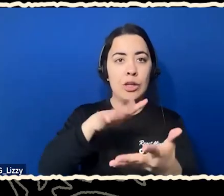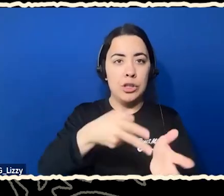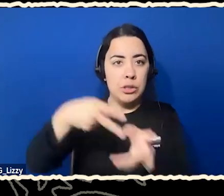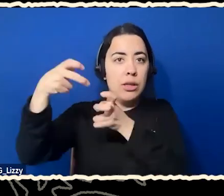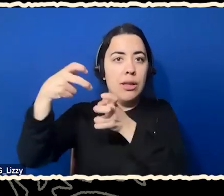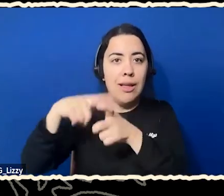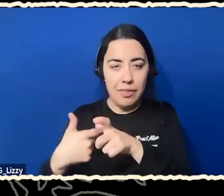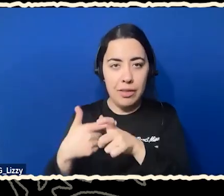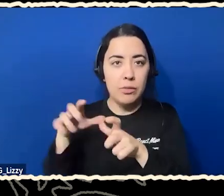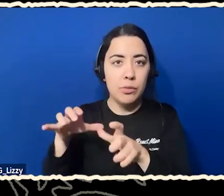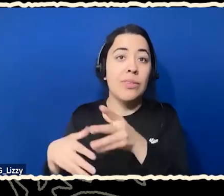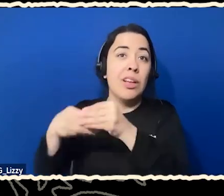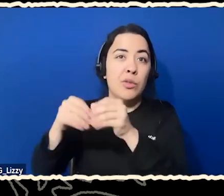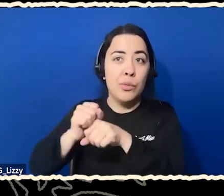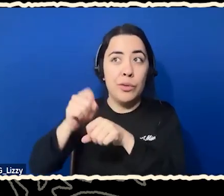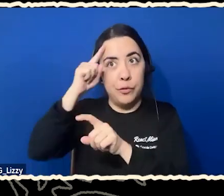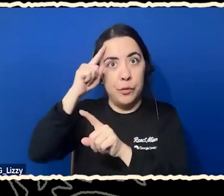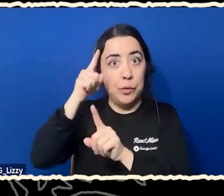extra work for you.